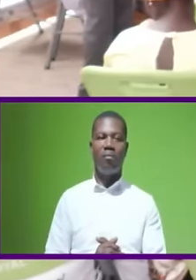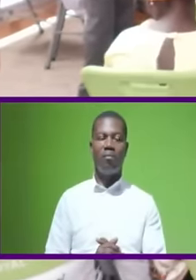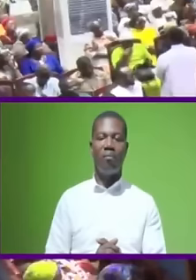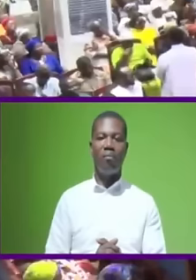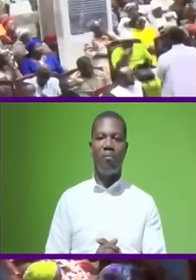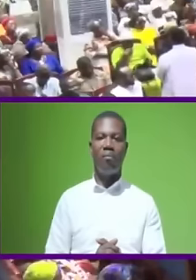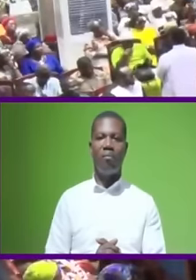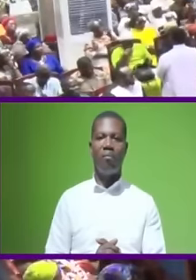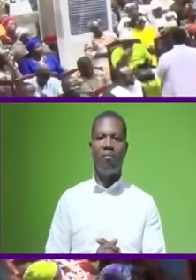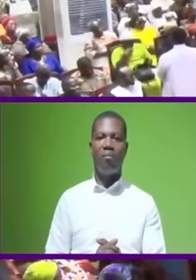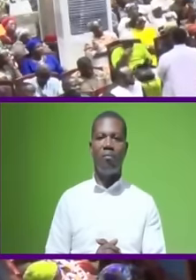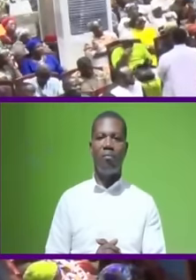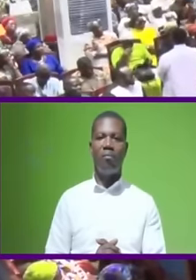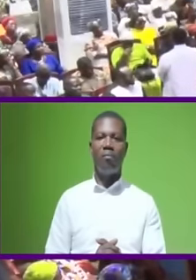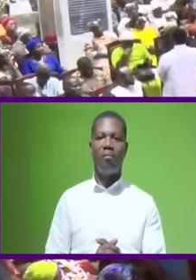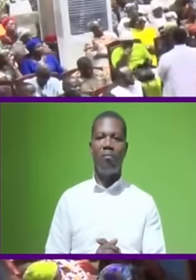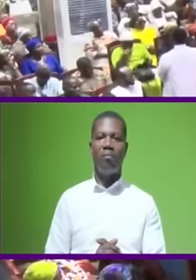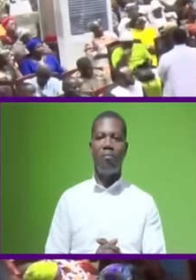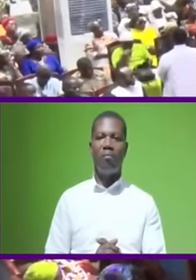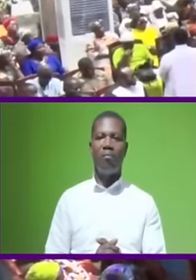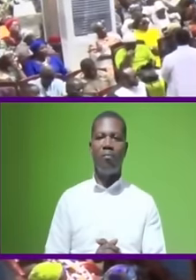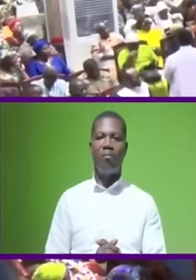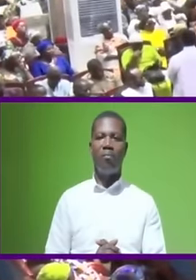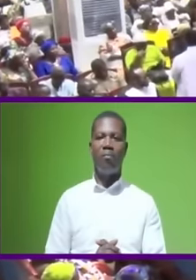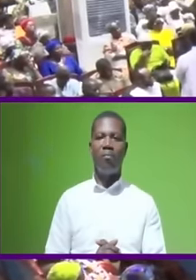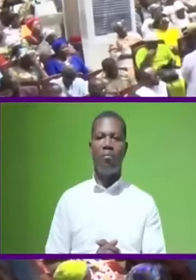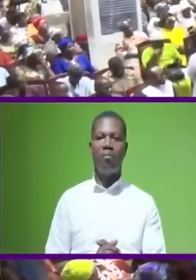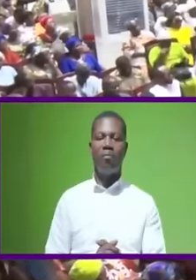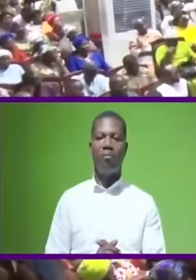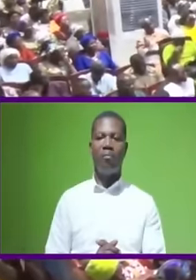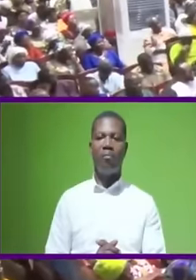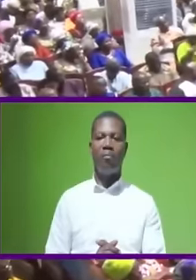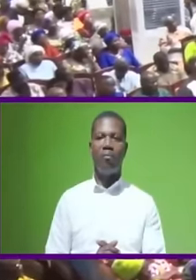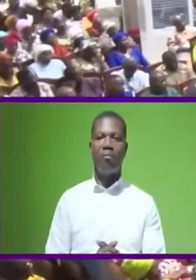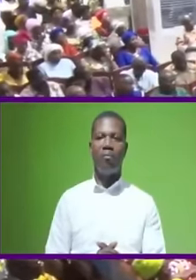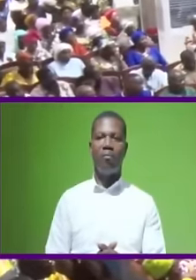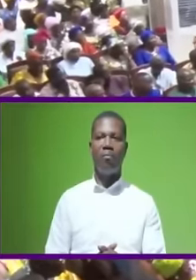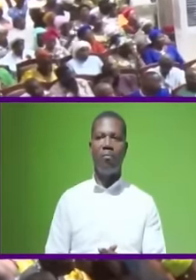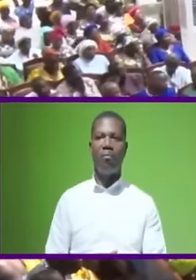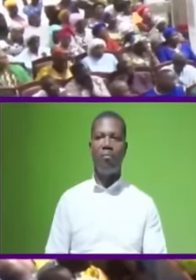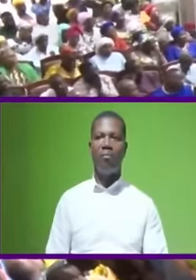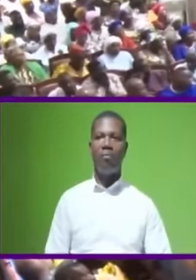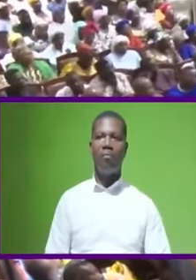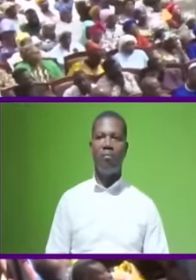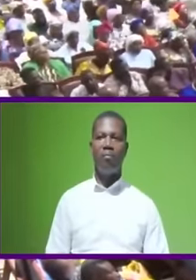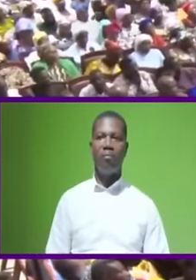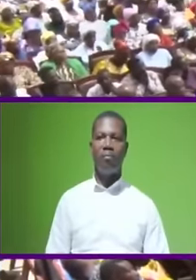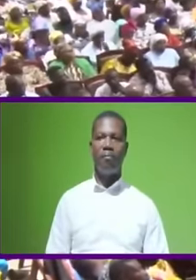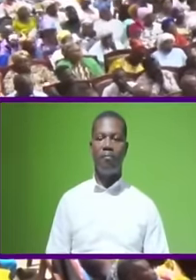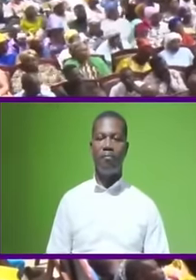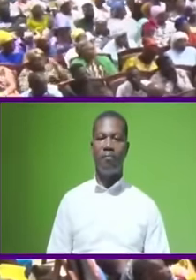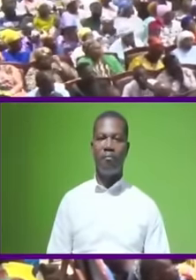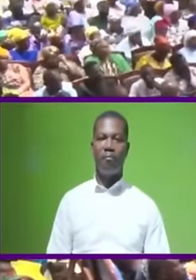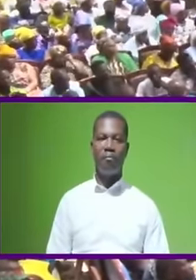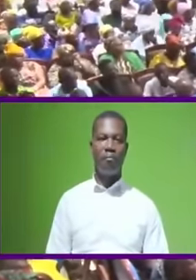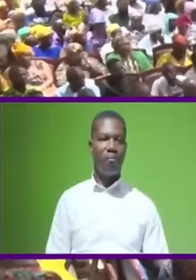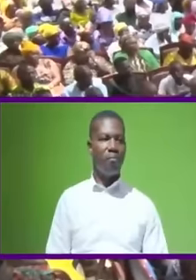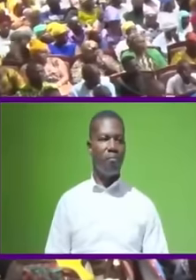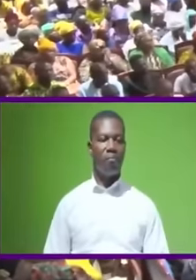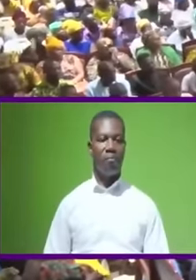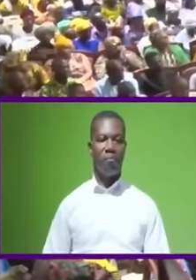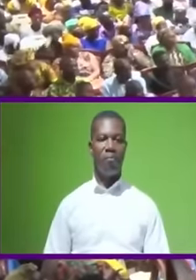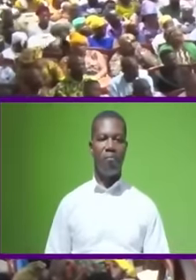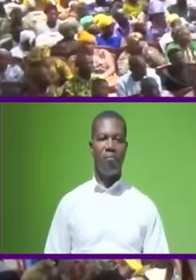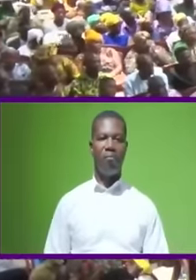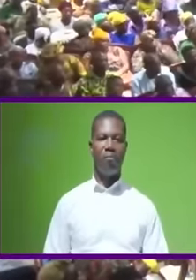suggesting that we should make available momo lines so that they will give and also sacrifice to the Lord. But then what